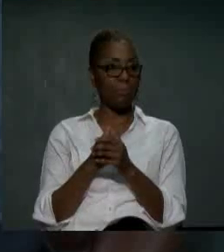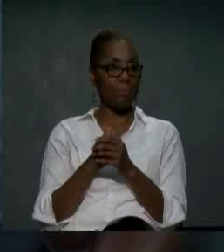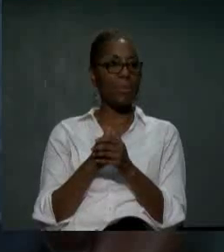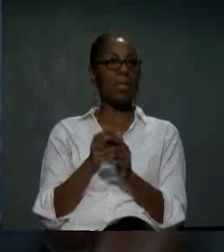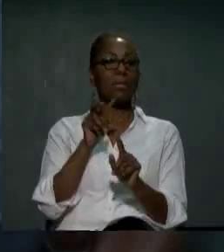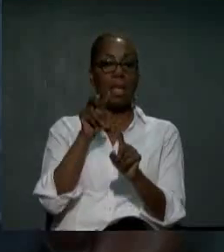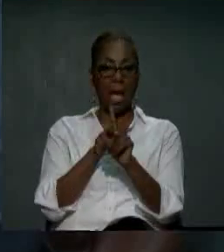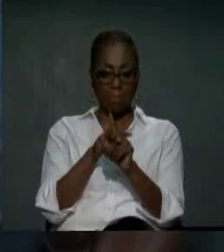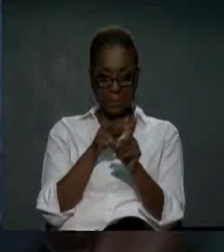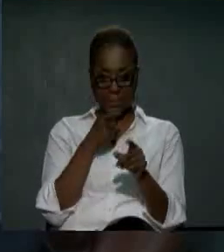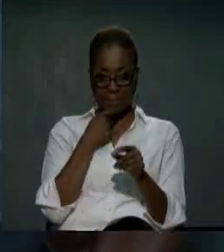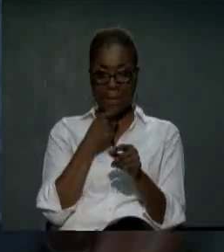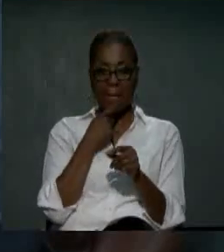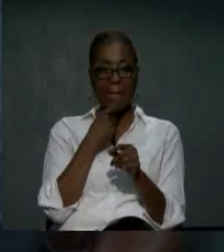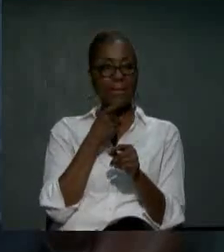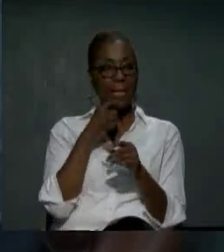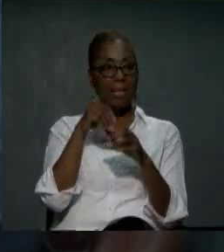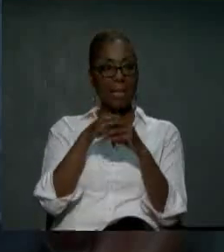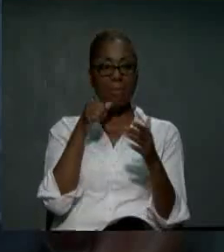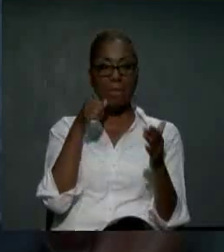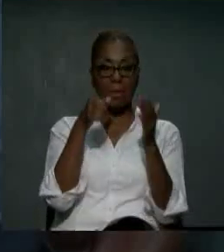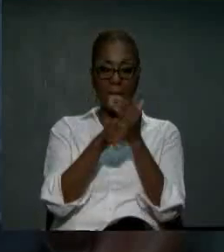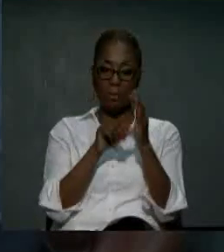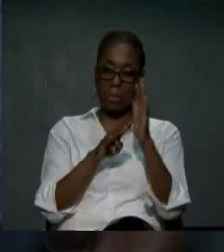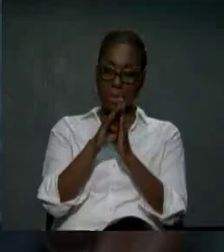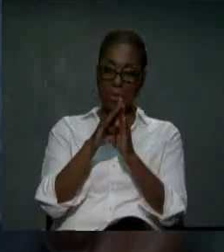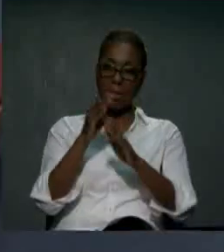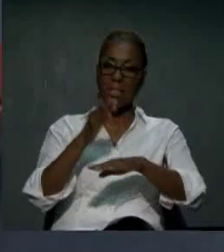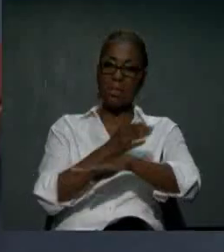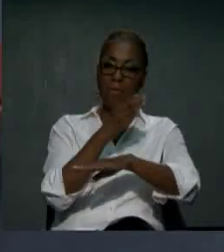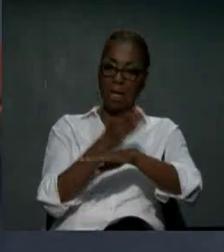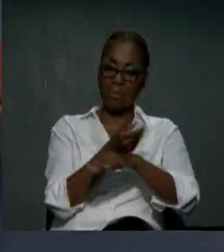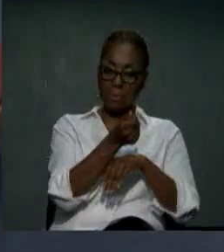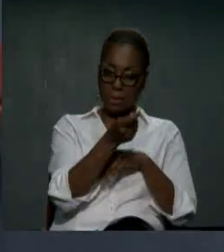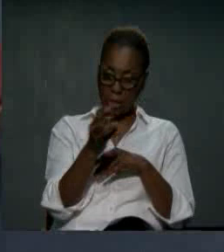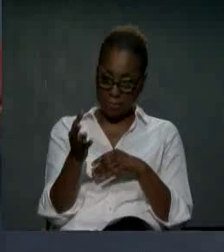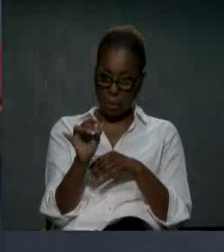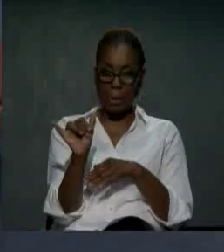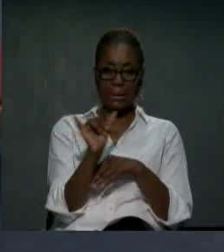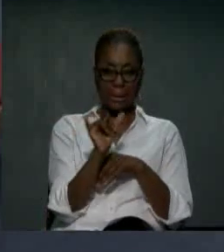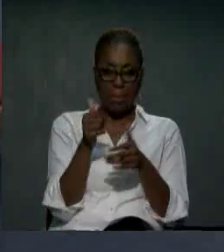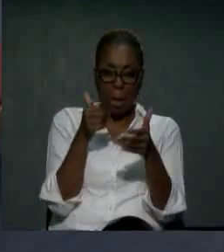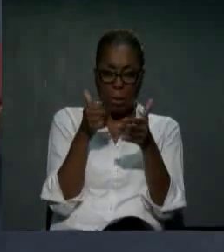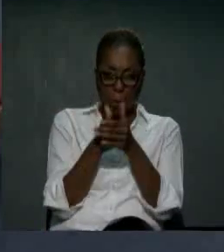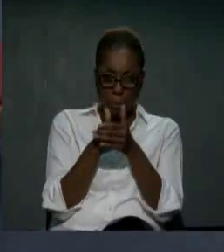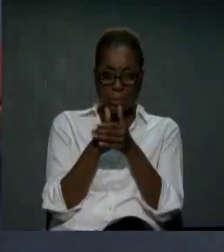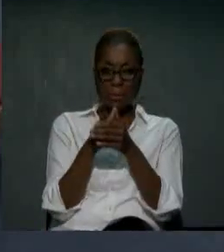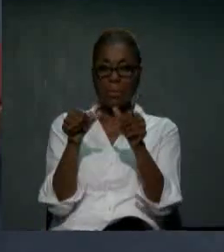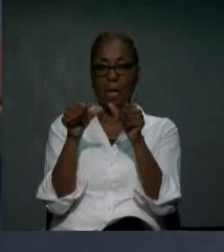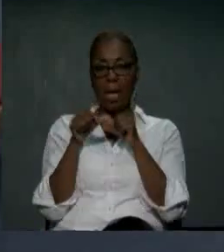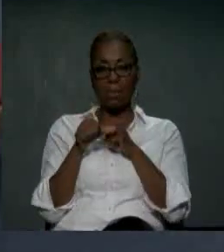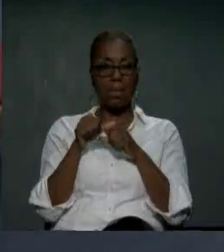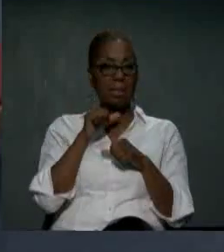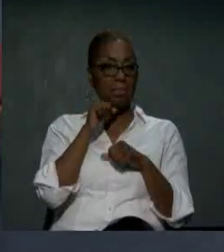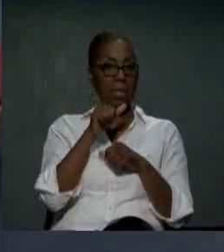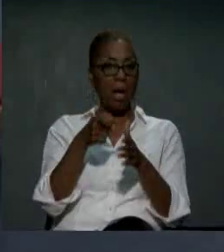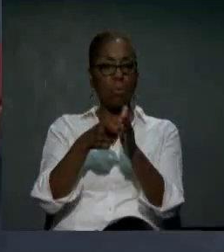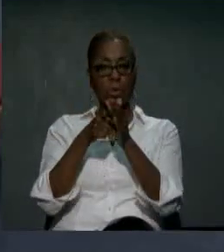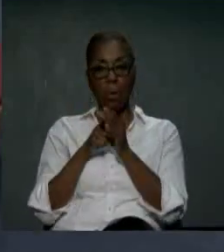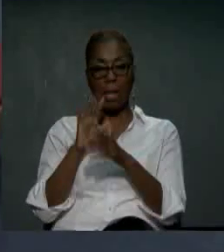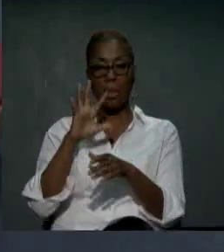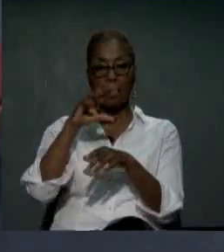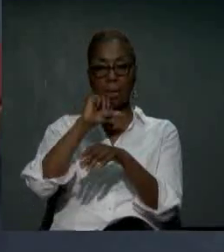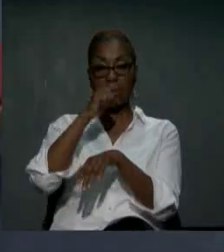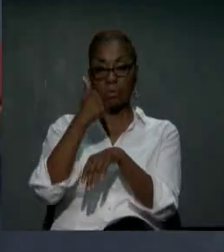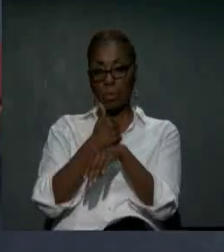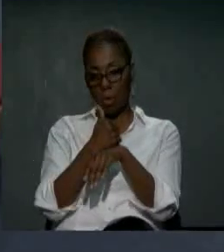The applicant states in his follow-up letter he has developed several similar projects within close proximity to the site and has not been required to install the